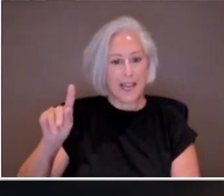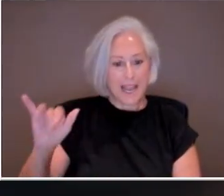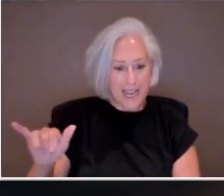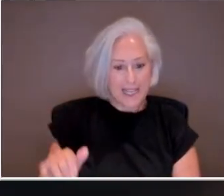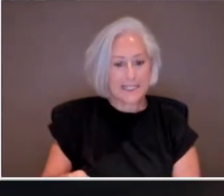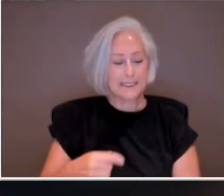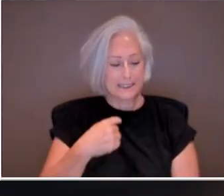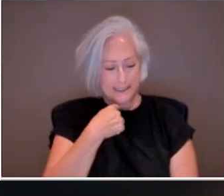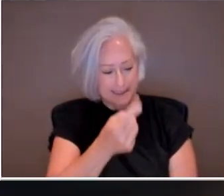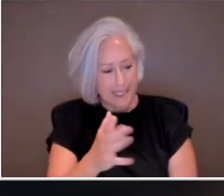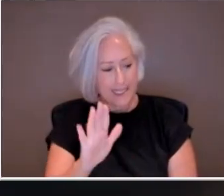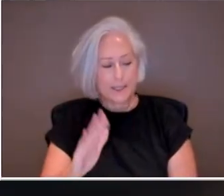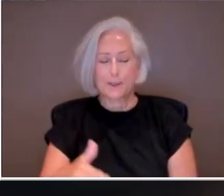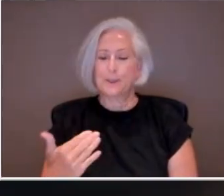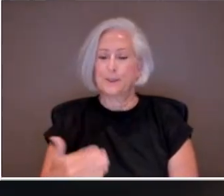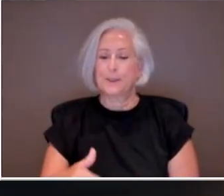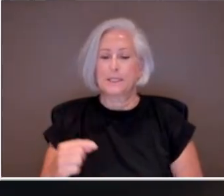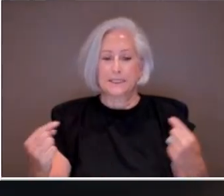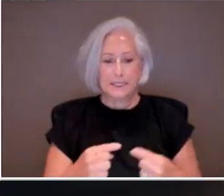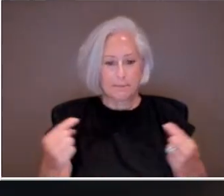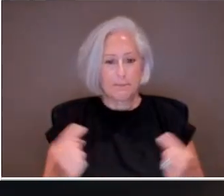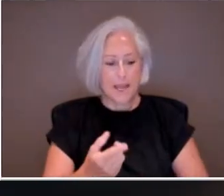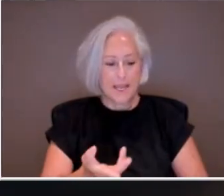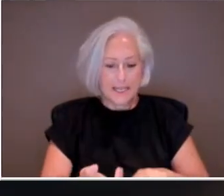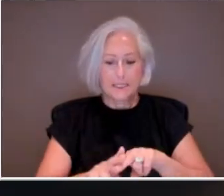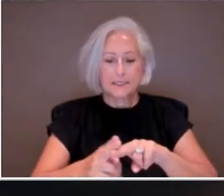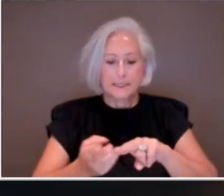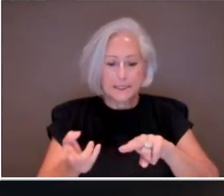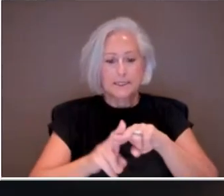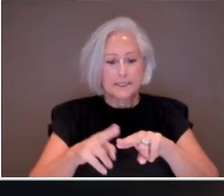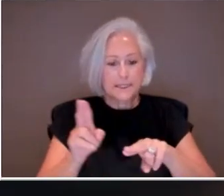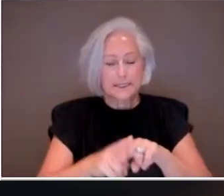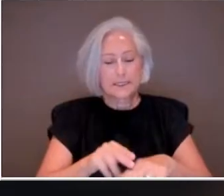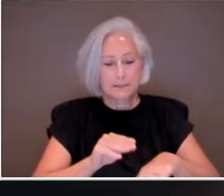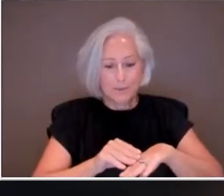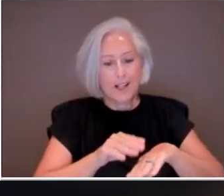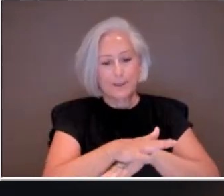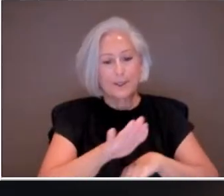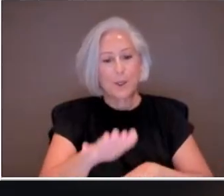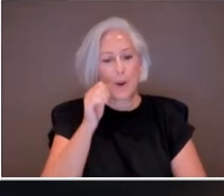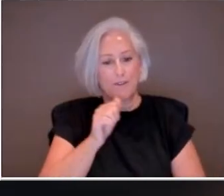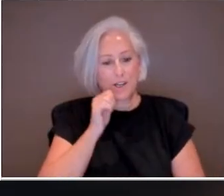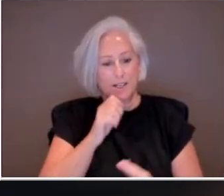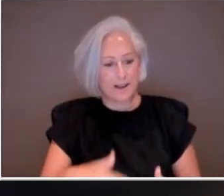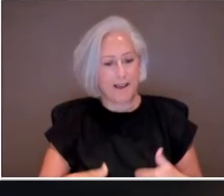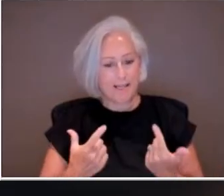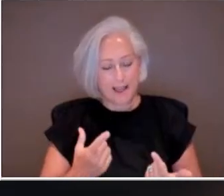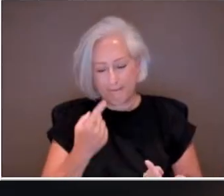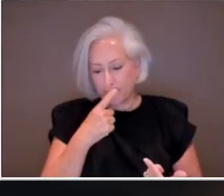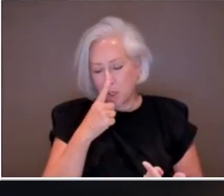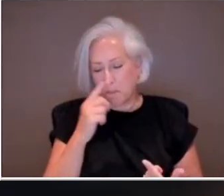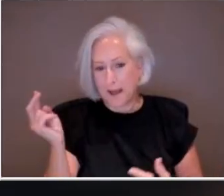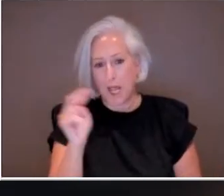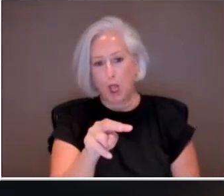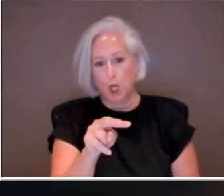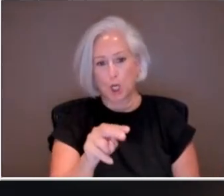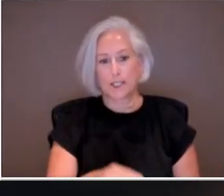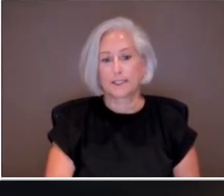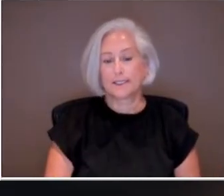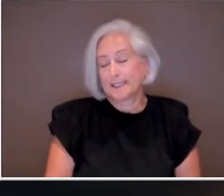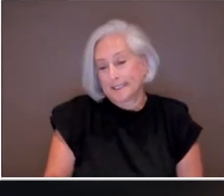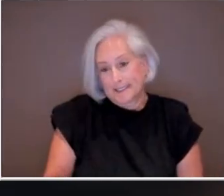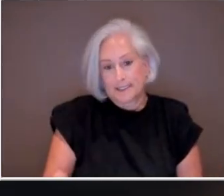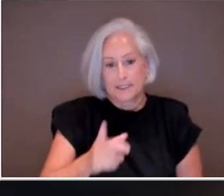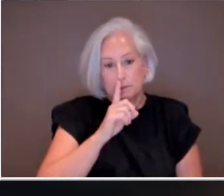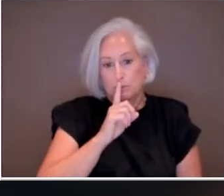increasing pain. This is really starting to affect her day to day. Do you mind taking a look? And sure, we see that kind of thing all the time, every day in a